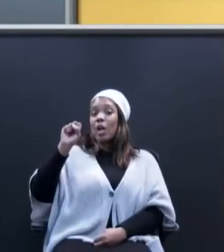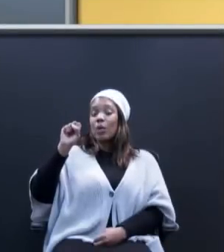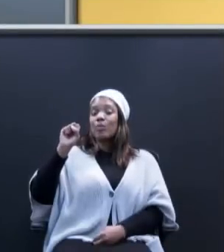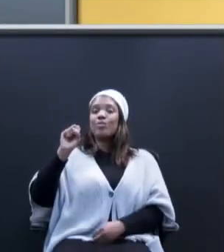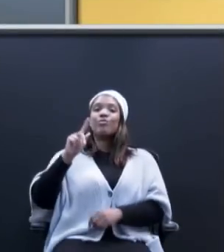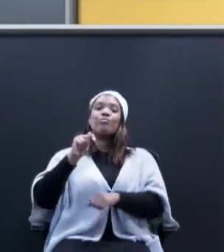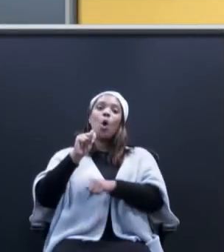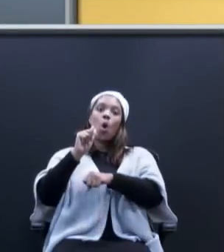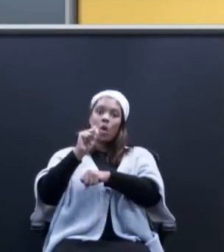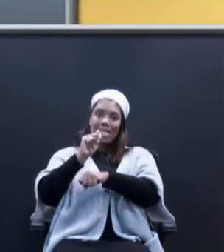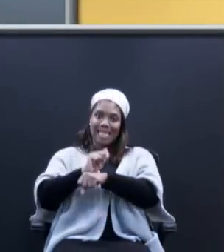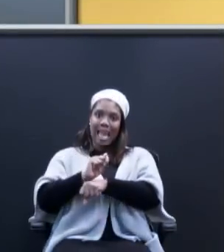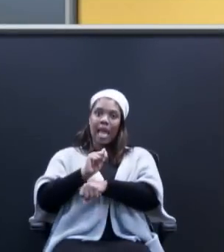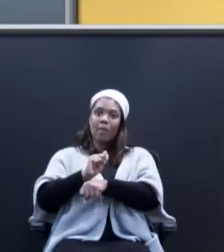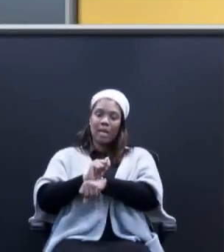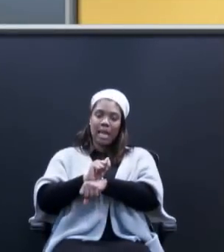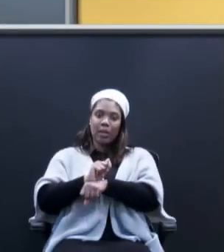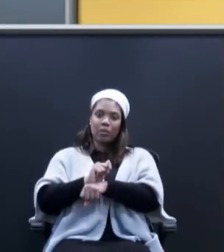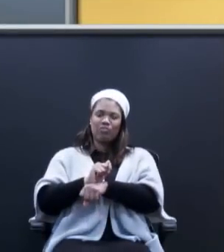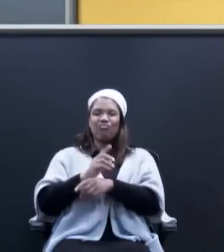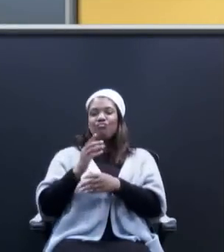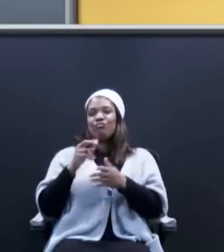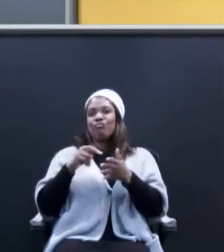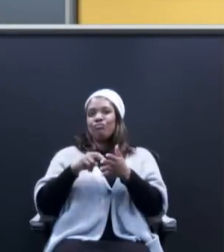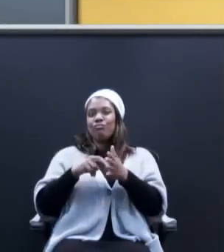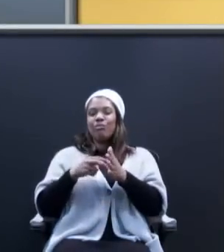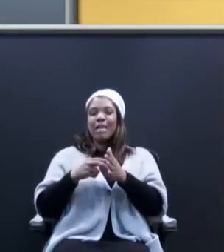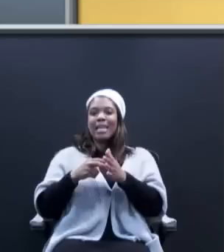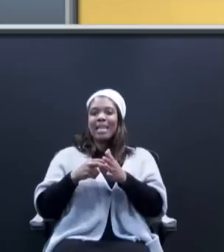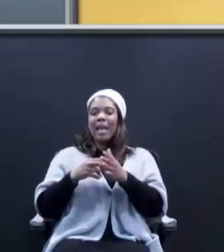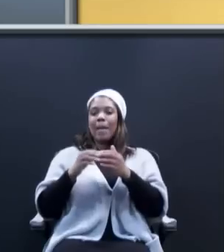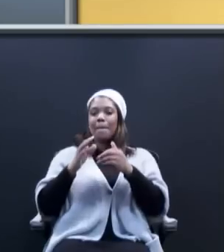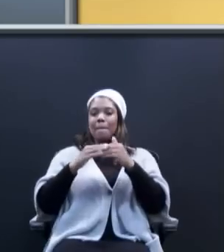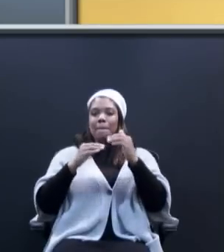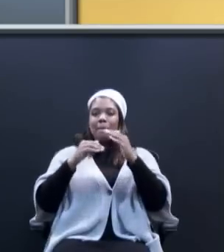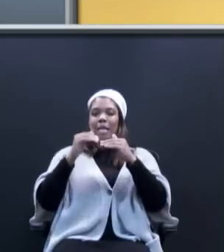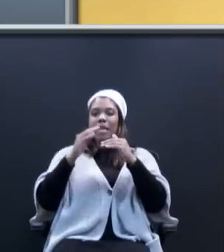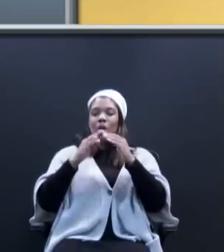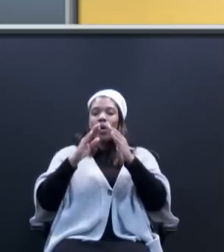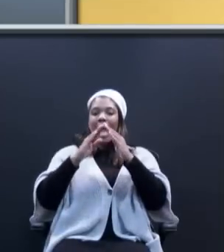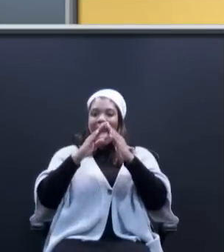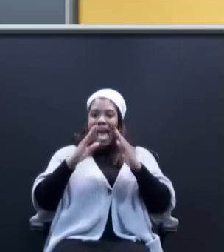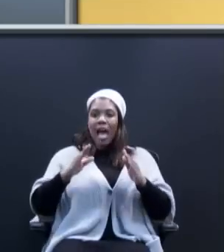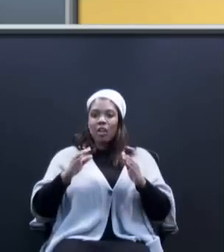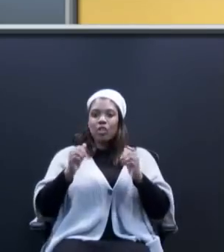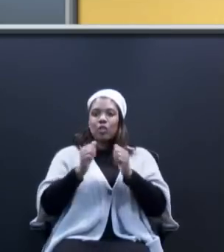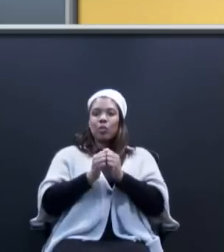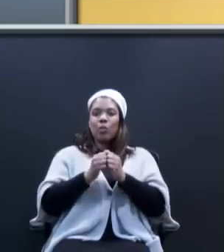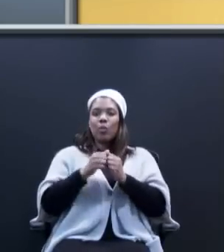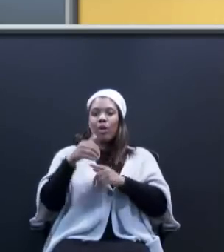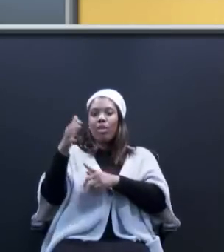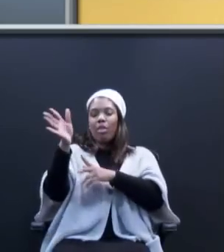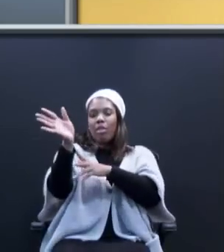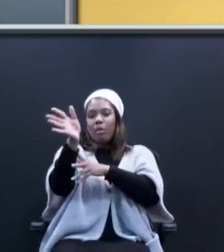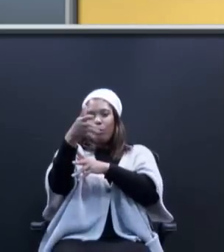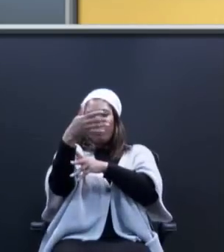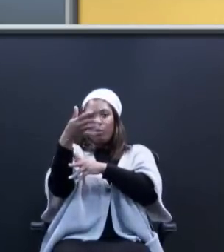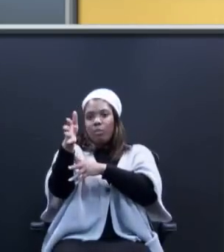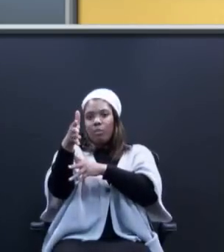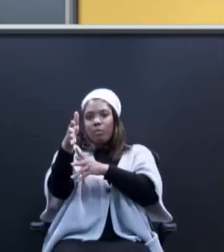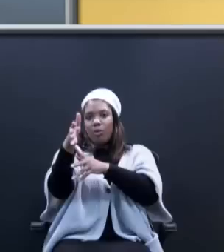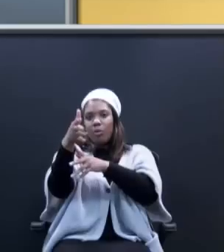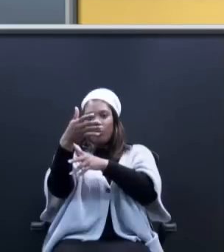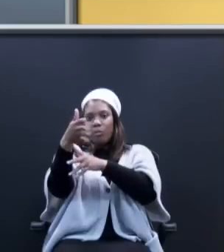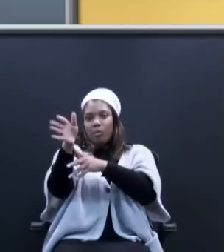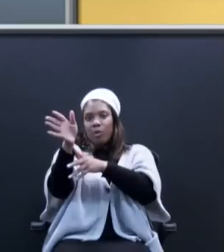Tabernacles. How long is it? Seven days to the Lord. He can't get away from this seven. Why? Because he's